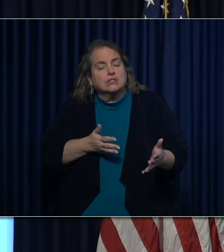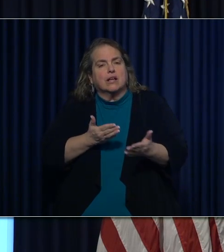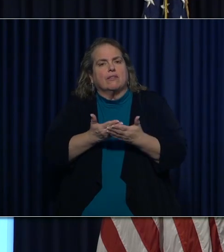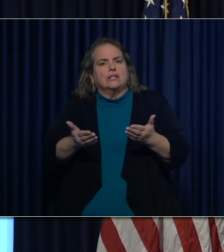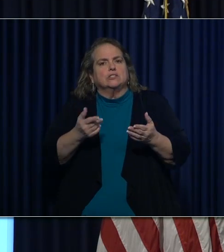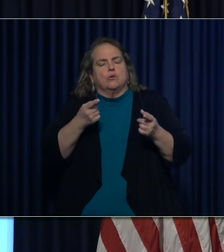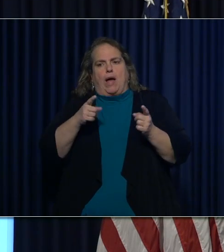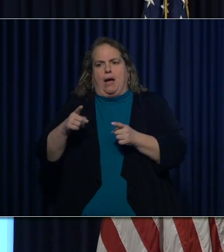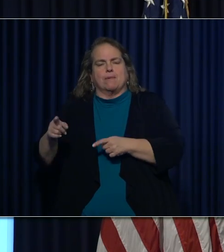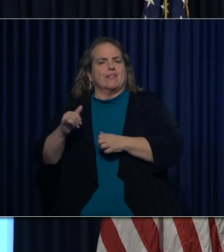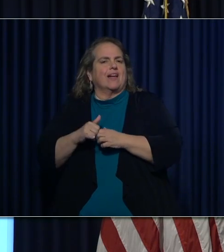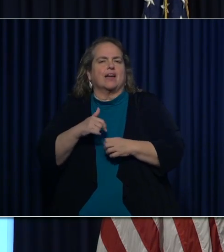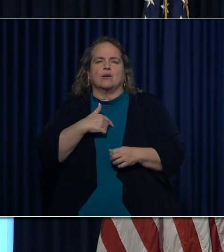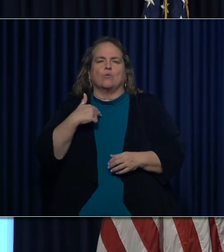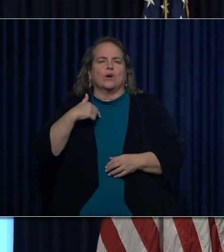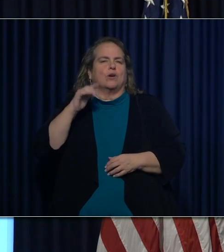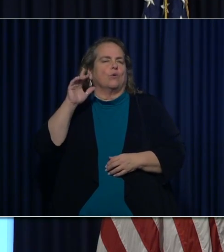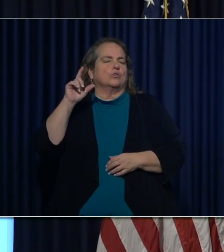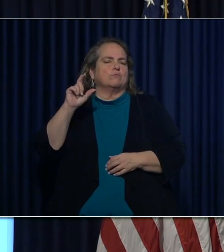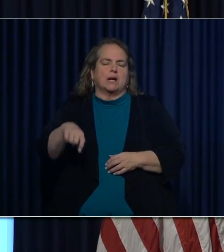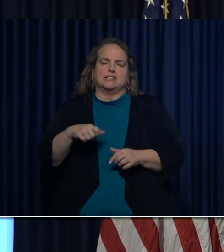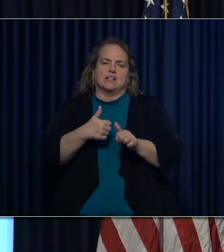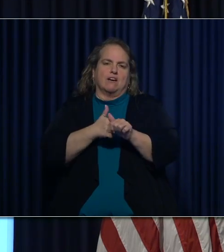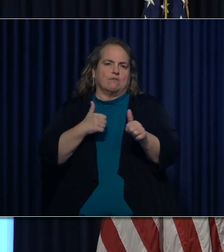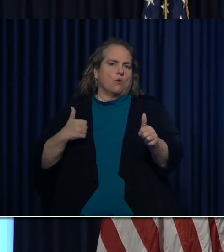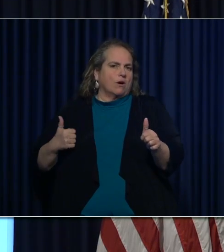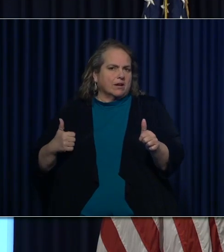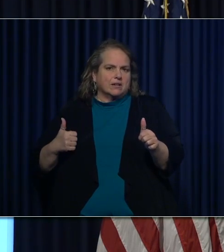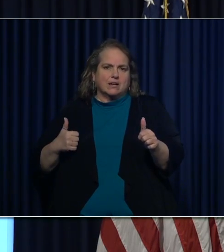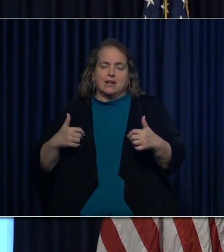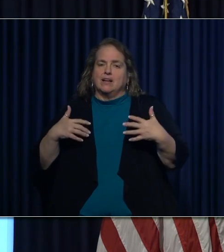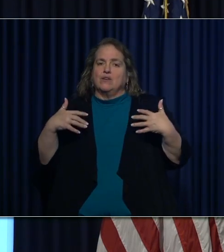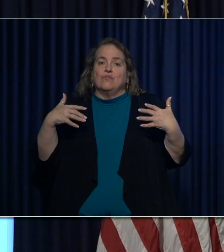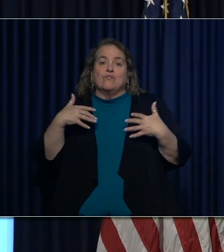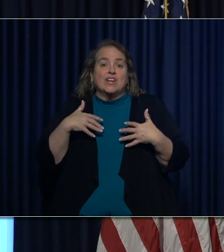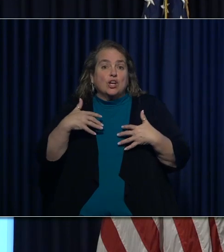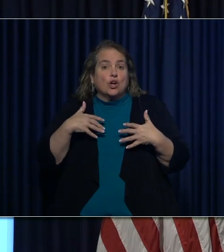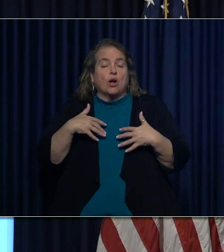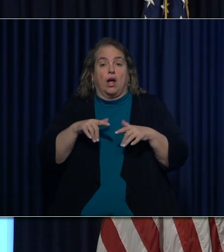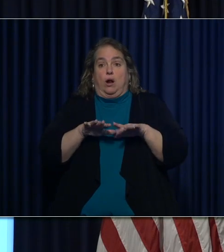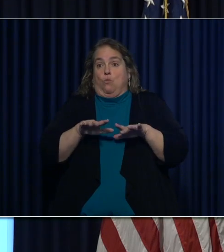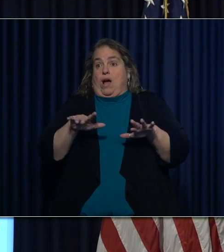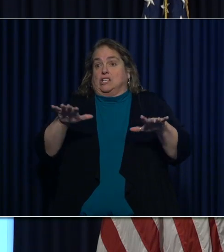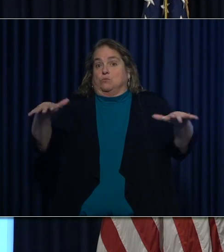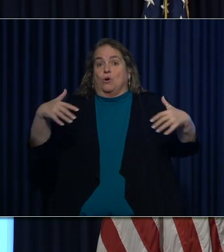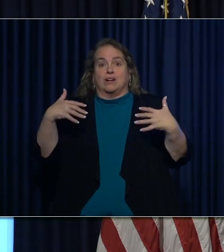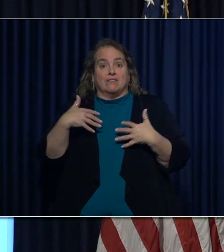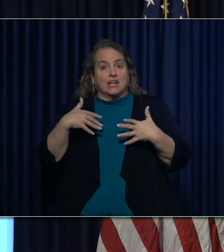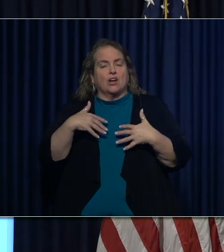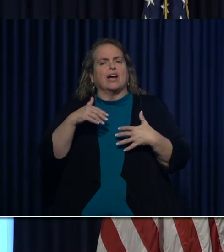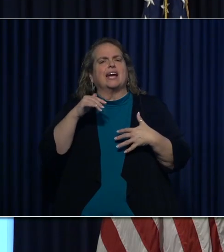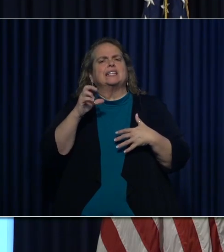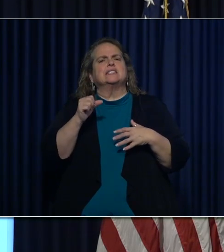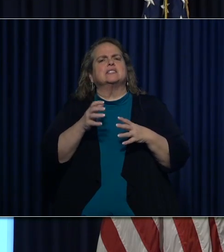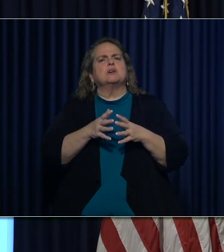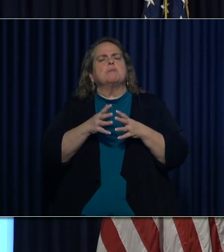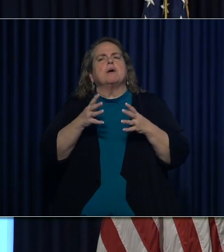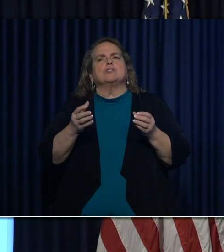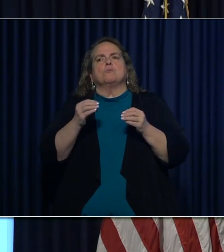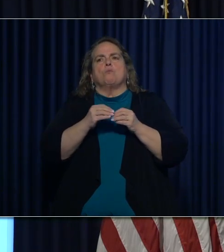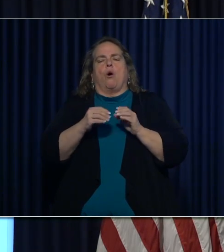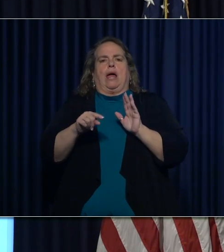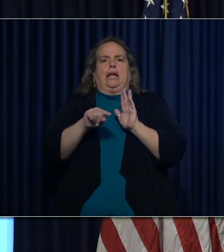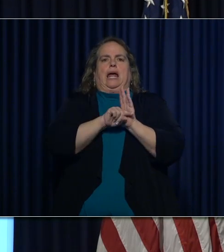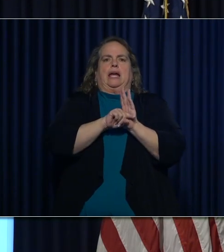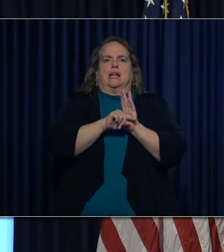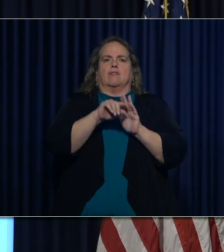things to happen that we should all want to avoid, and fear and widespread fear could be much more